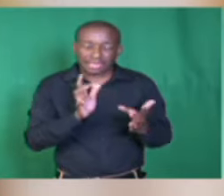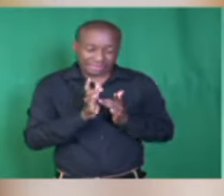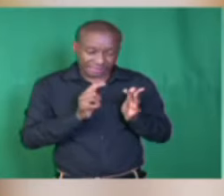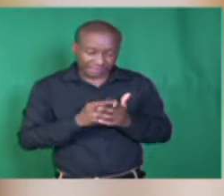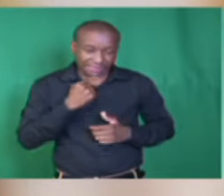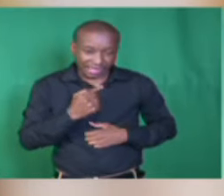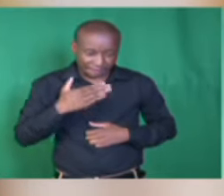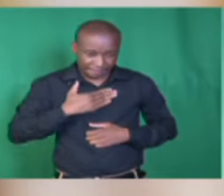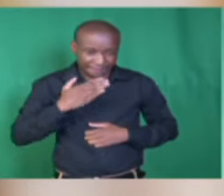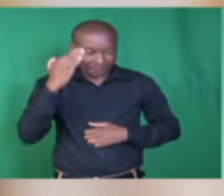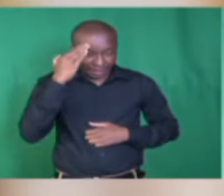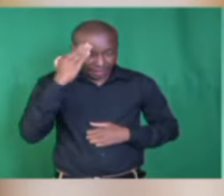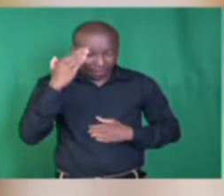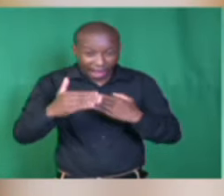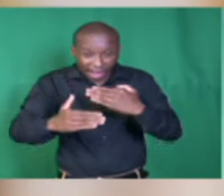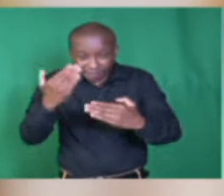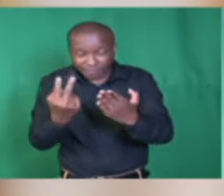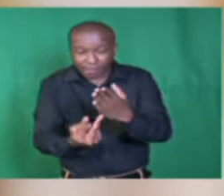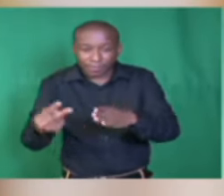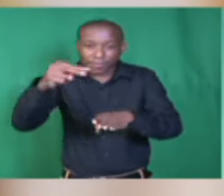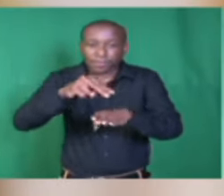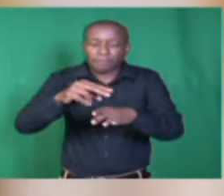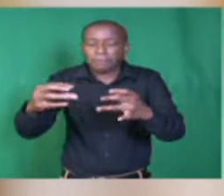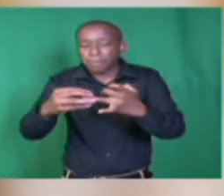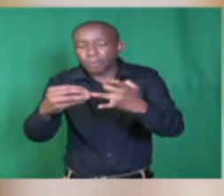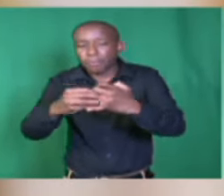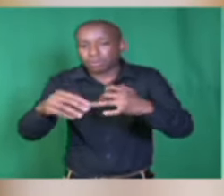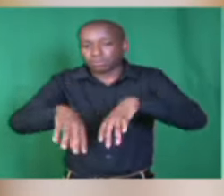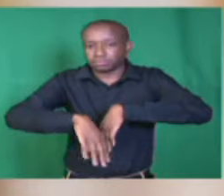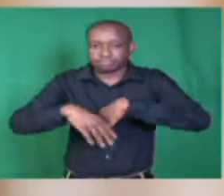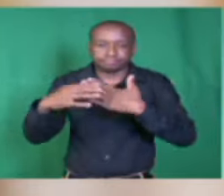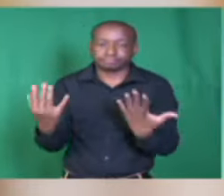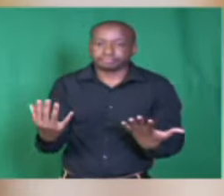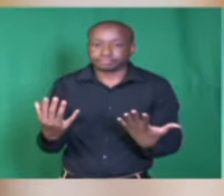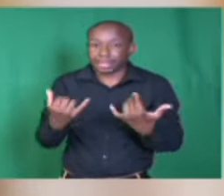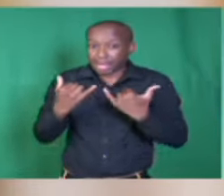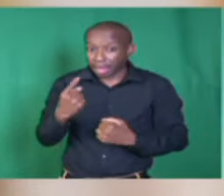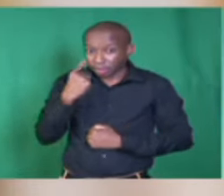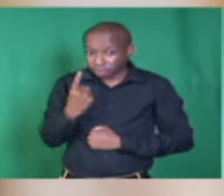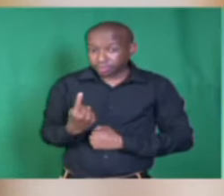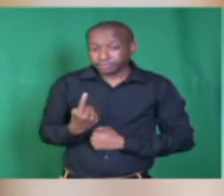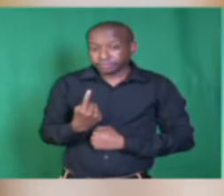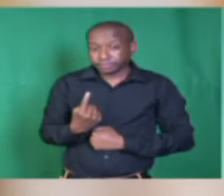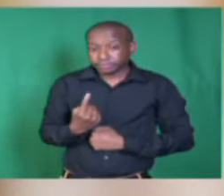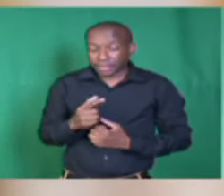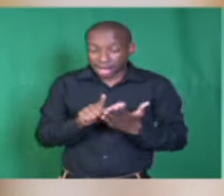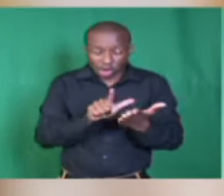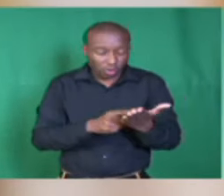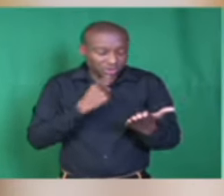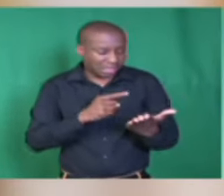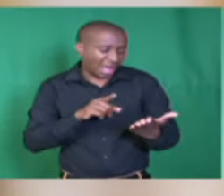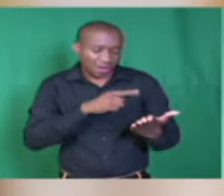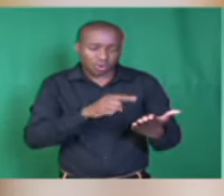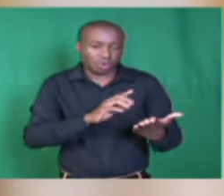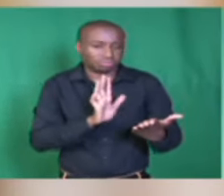knows is that after the resurrection, there are no marriages. So you see, he did not discredit the law of Moses.